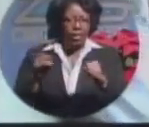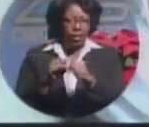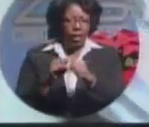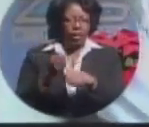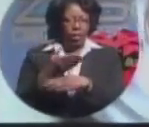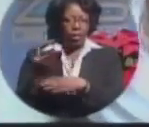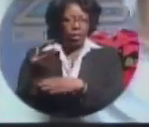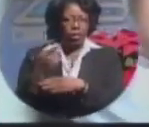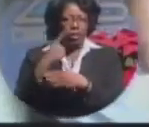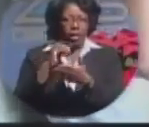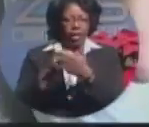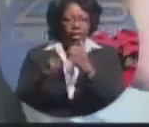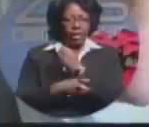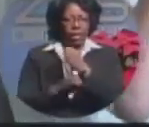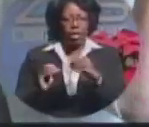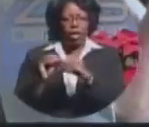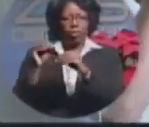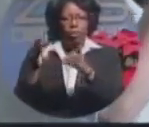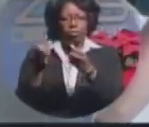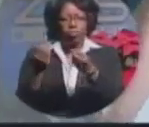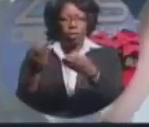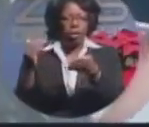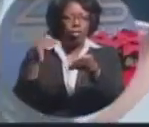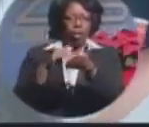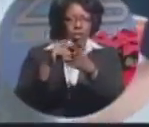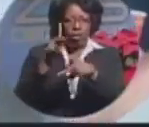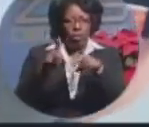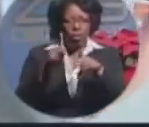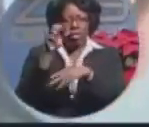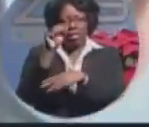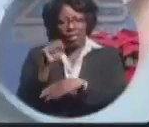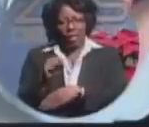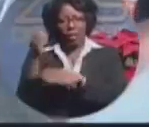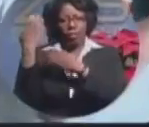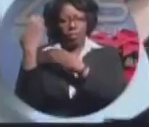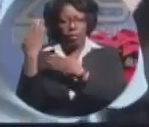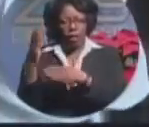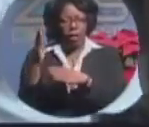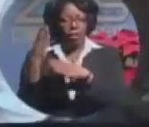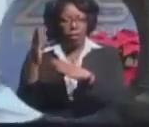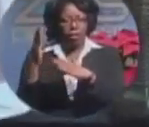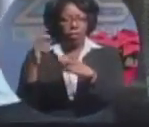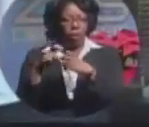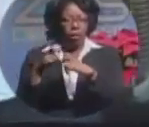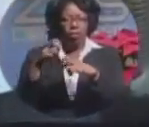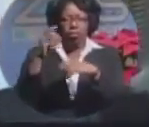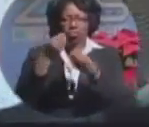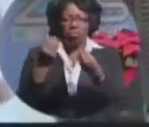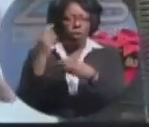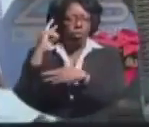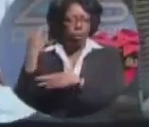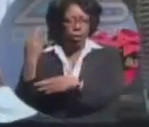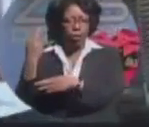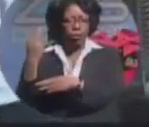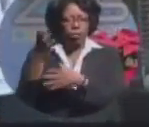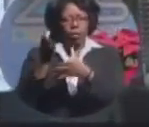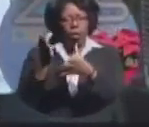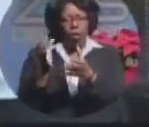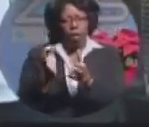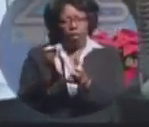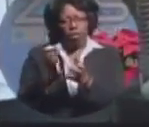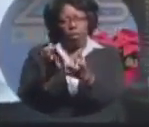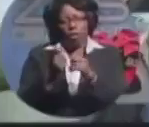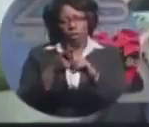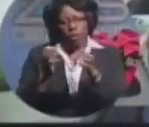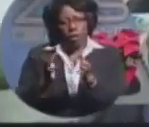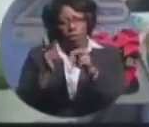says the theft put thousands of residents, particularly in the southern Bahamas, at an inconvenience. He's also encouraging those who buy copper to be